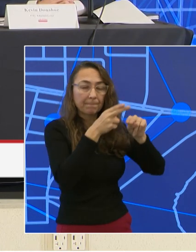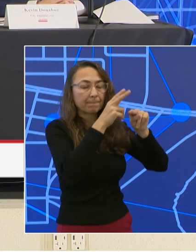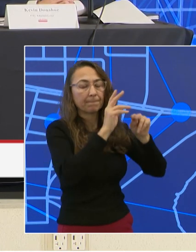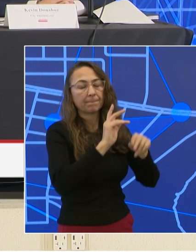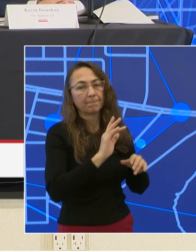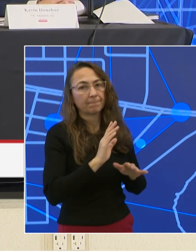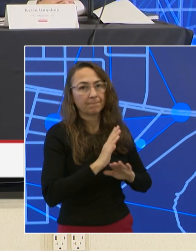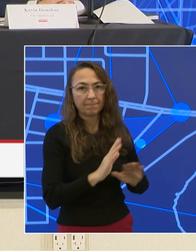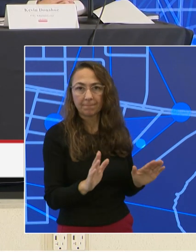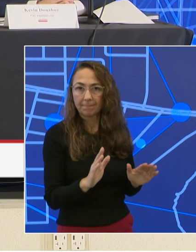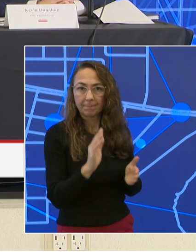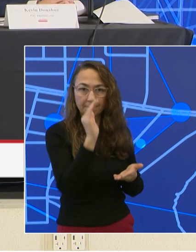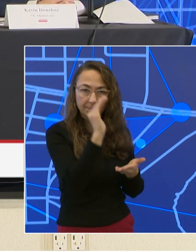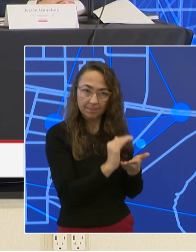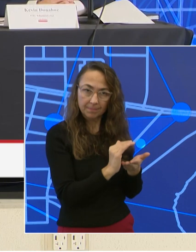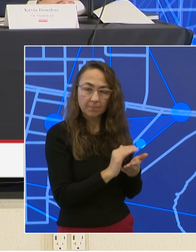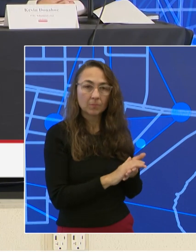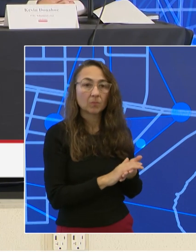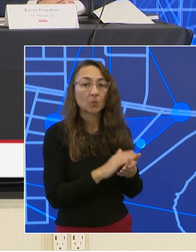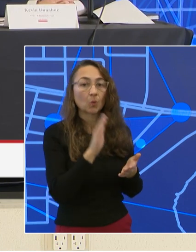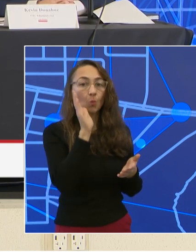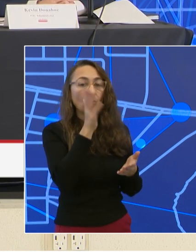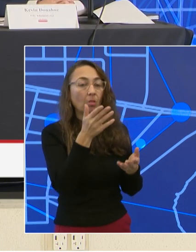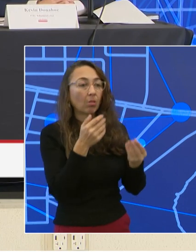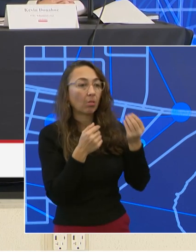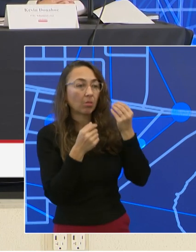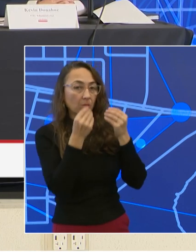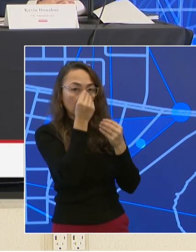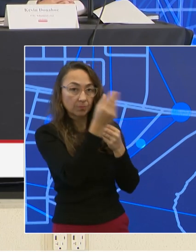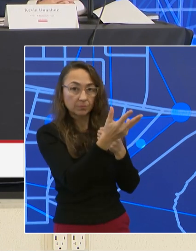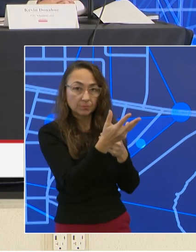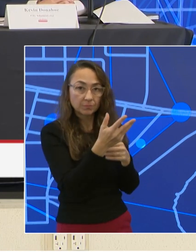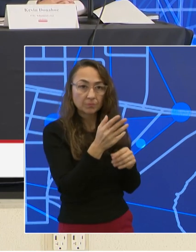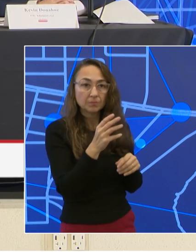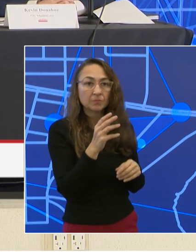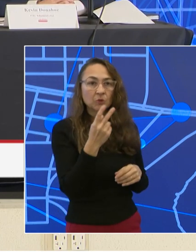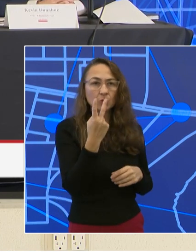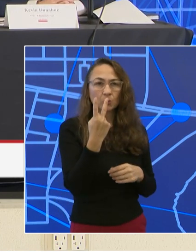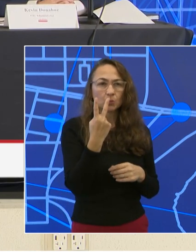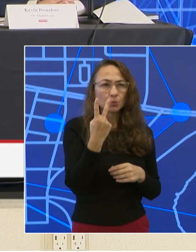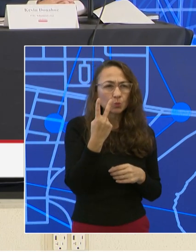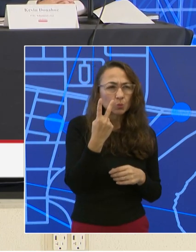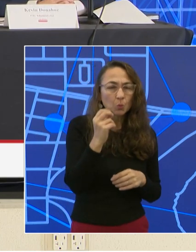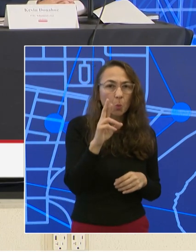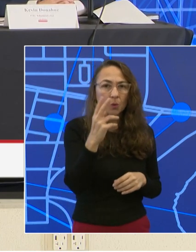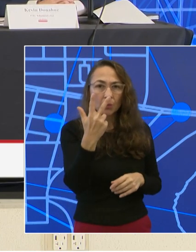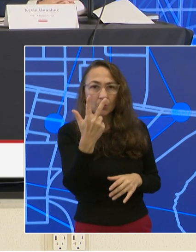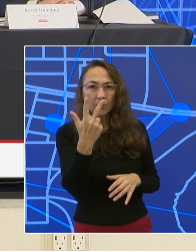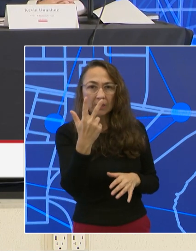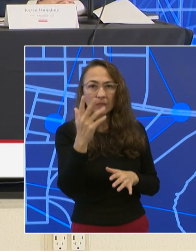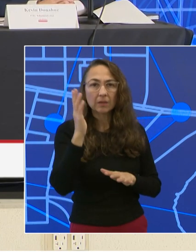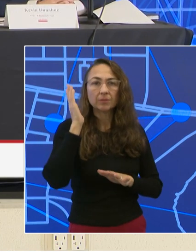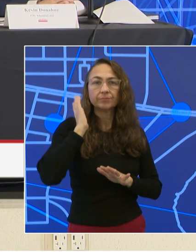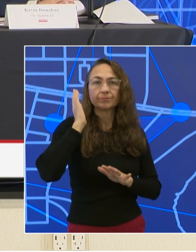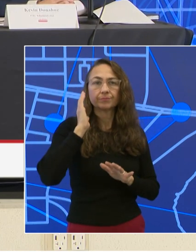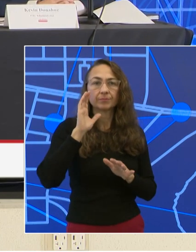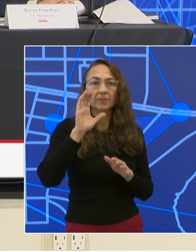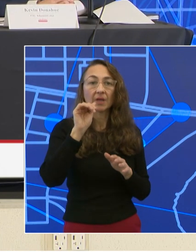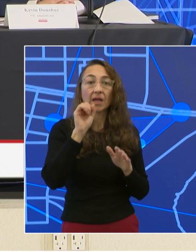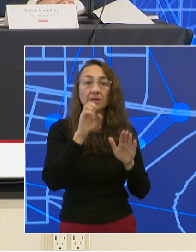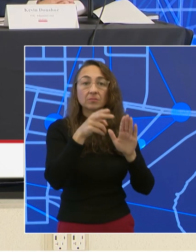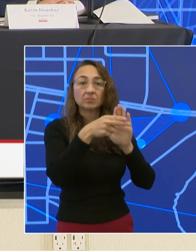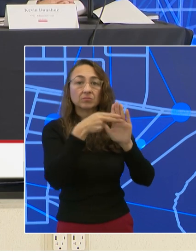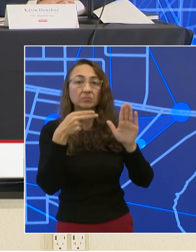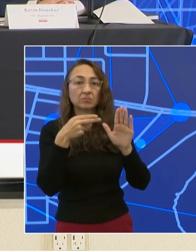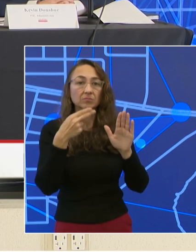that the 2 or 3 previous cases that were deemed to be hate crimes, we were able